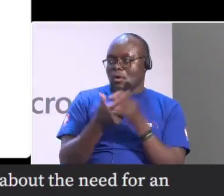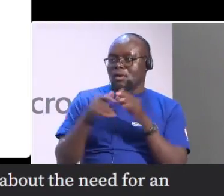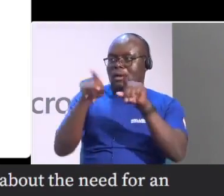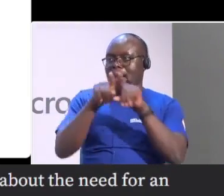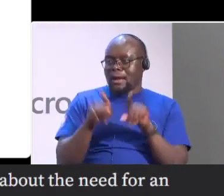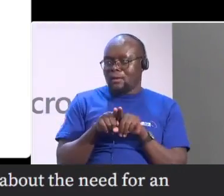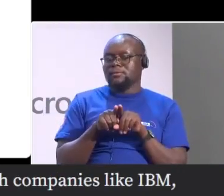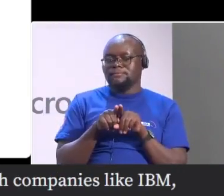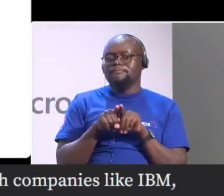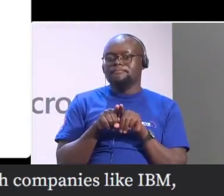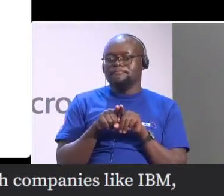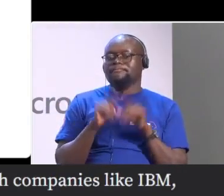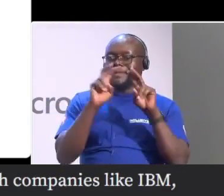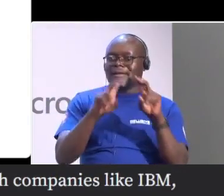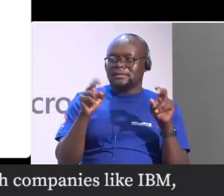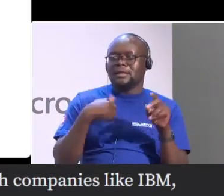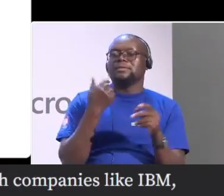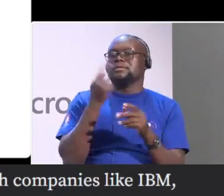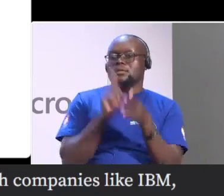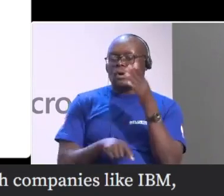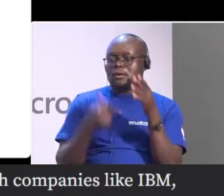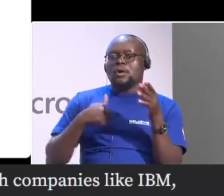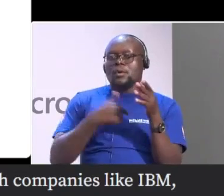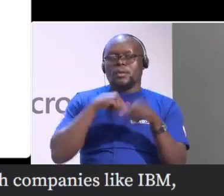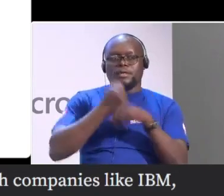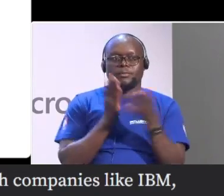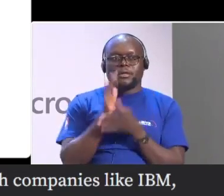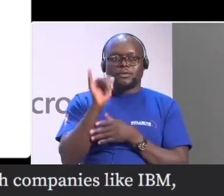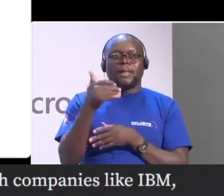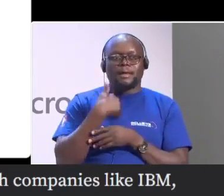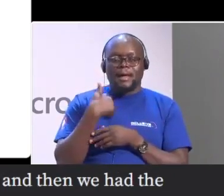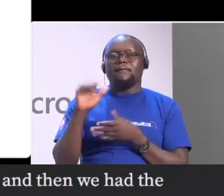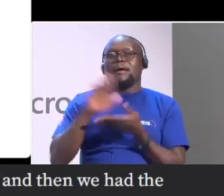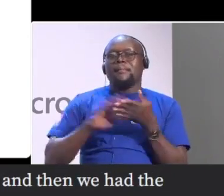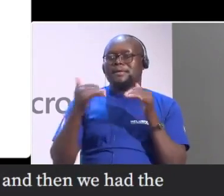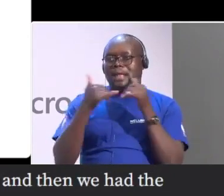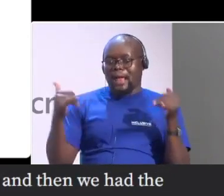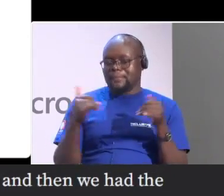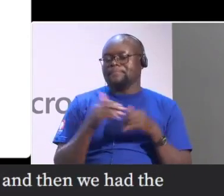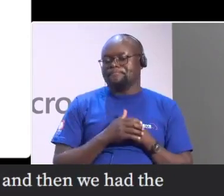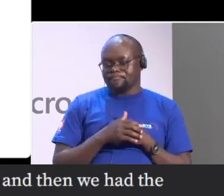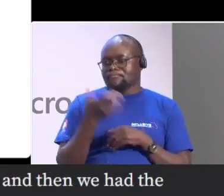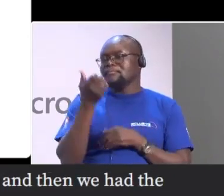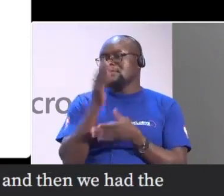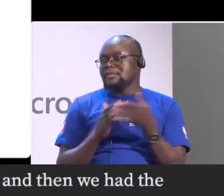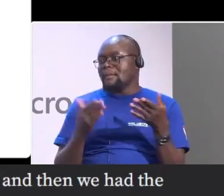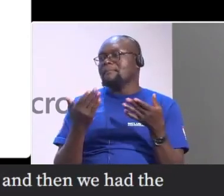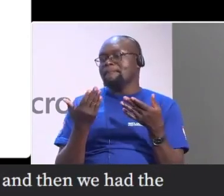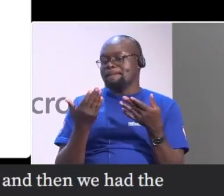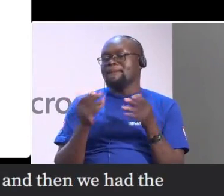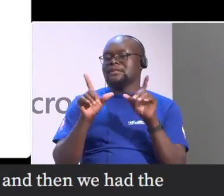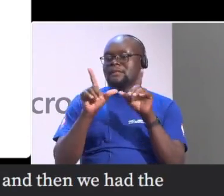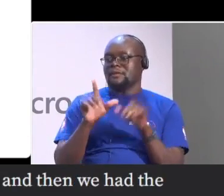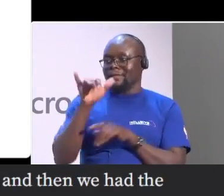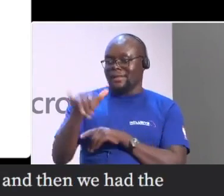they had focus groups, they did research, and they said, you know what, we need to make sure that there's a baseline, as Irene said, some sort of certifications out